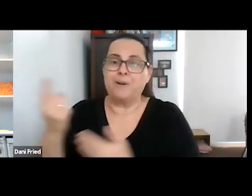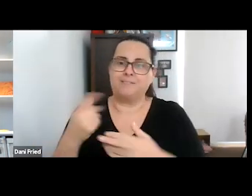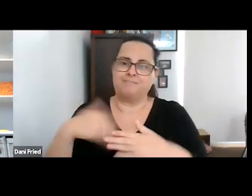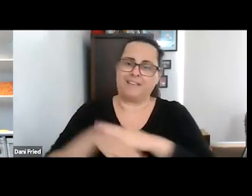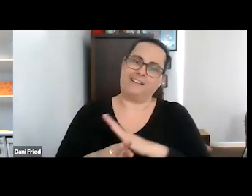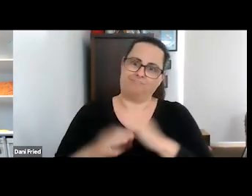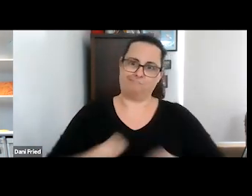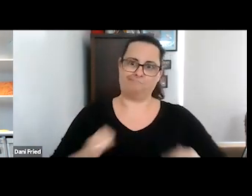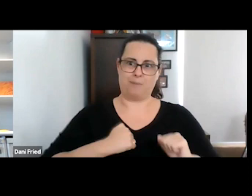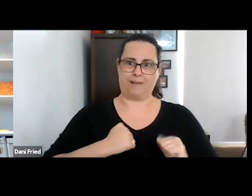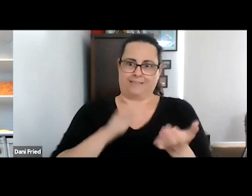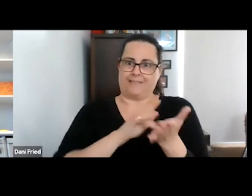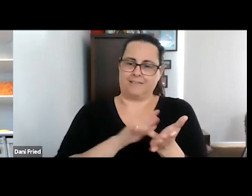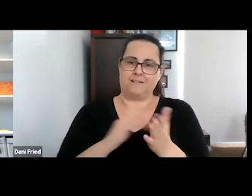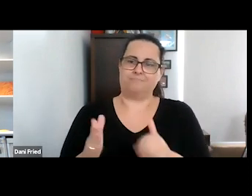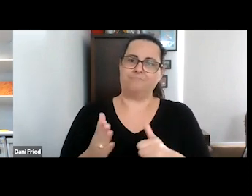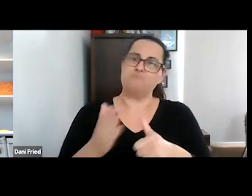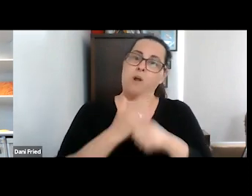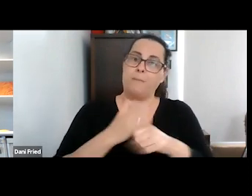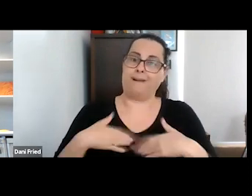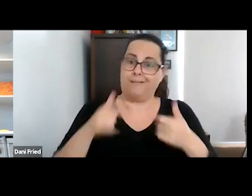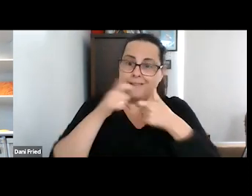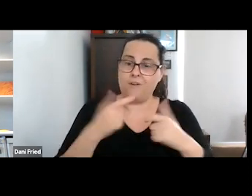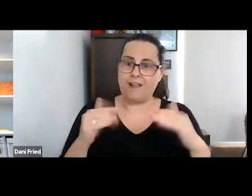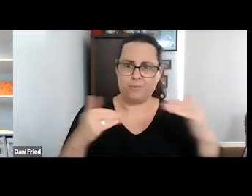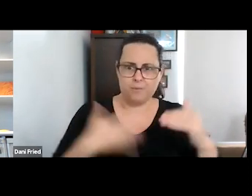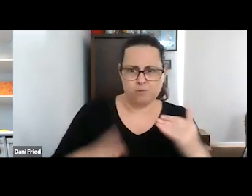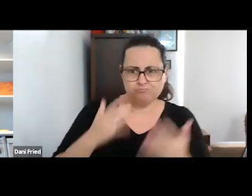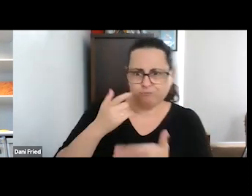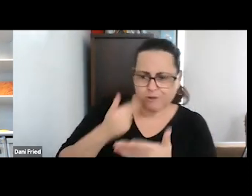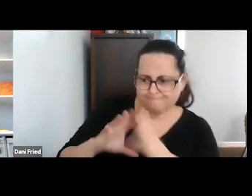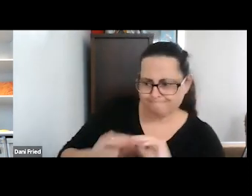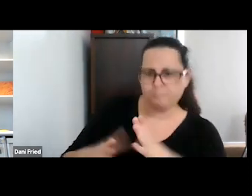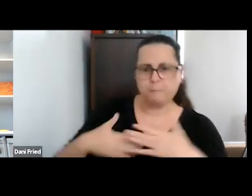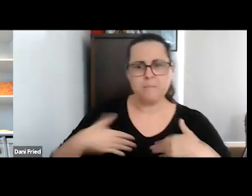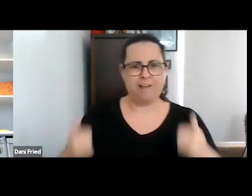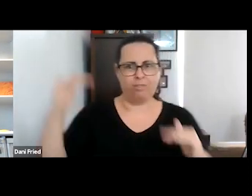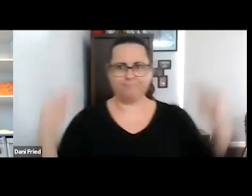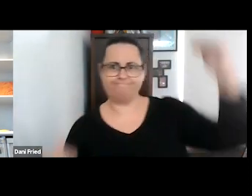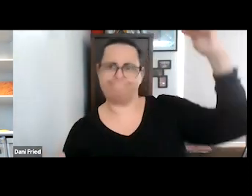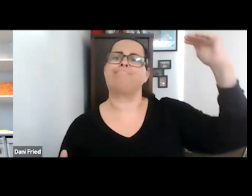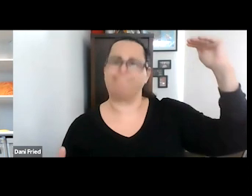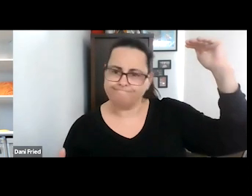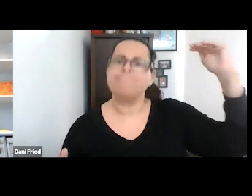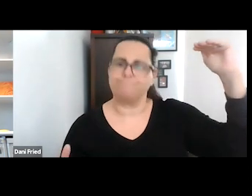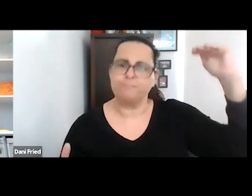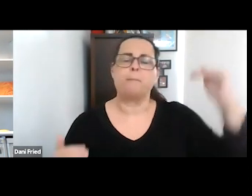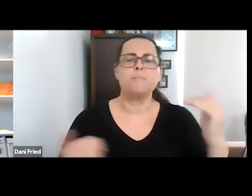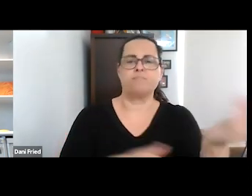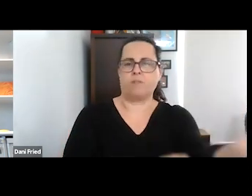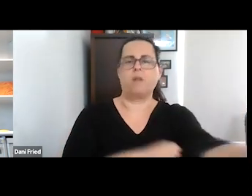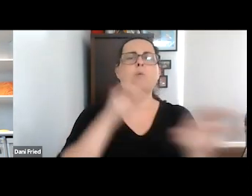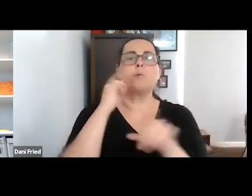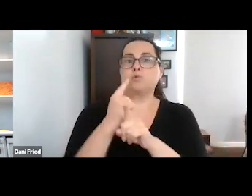and Equity. You know, we're really wanting to address this health equity gap, and I'll talk about that more